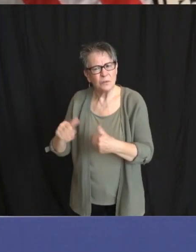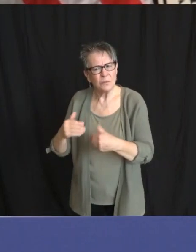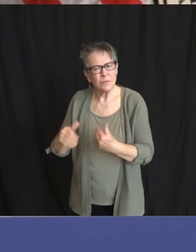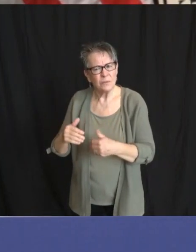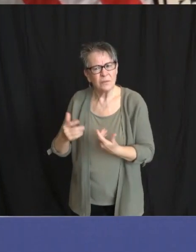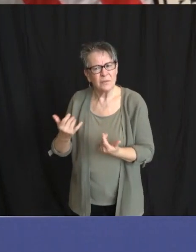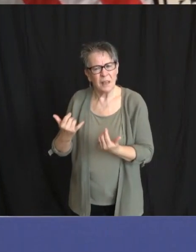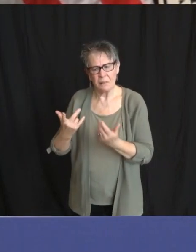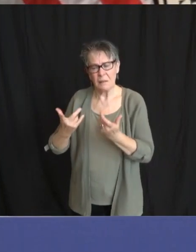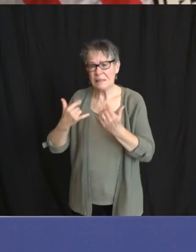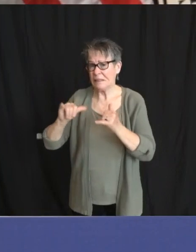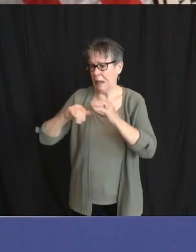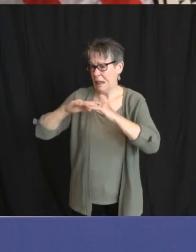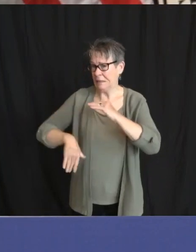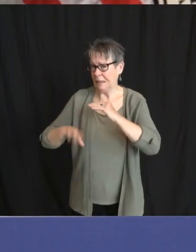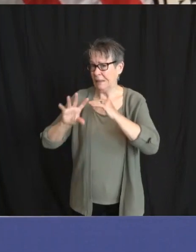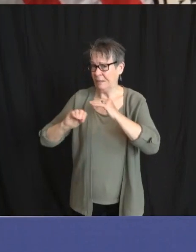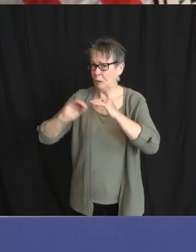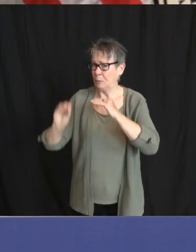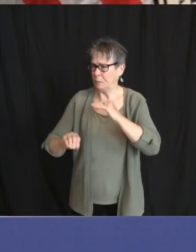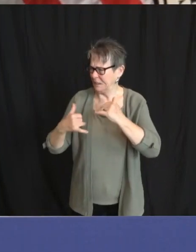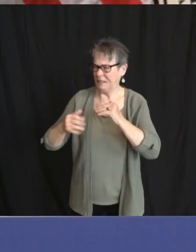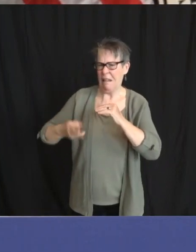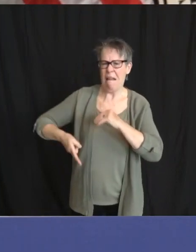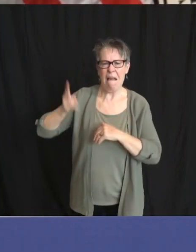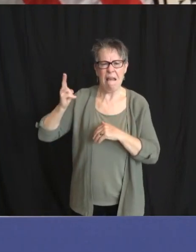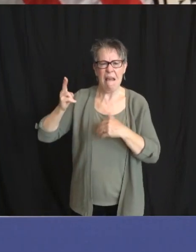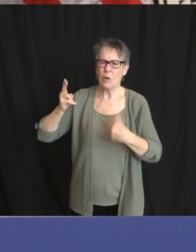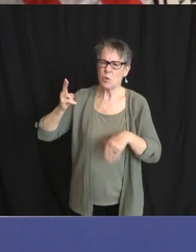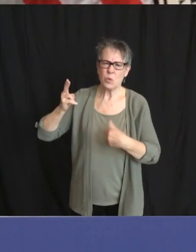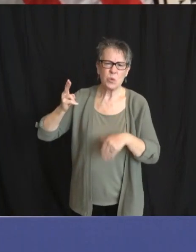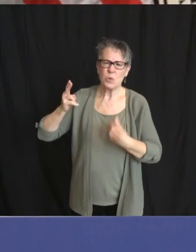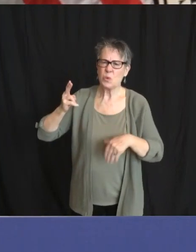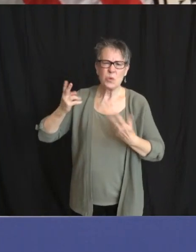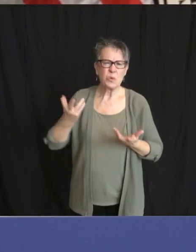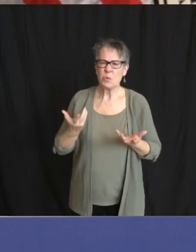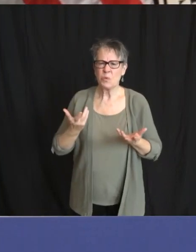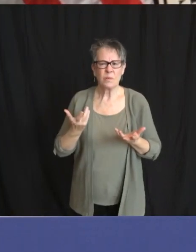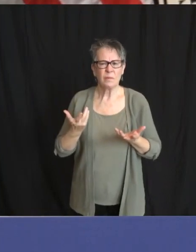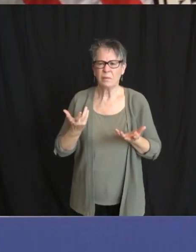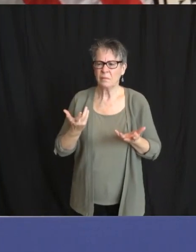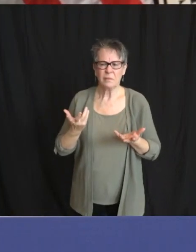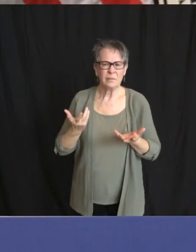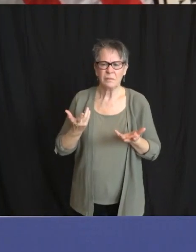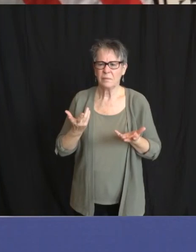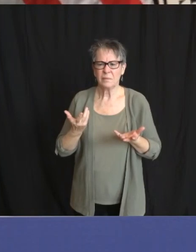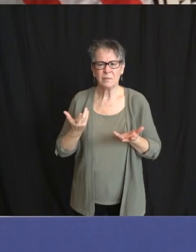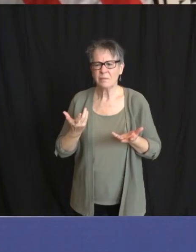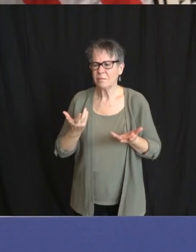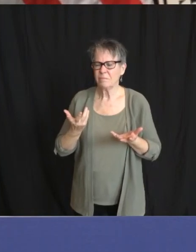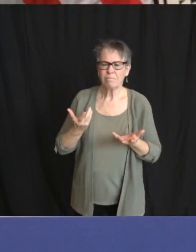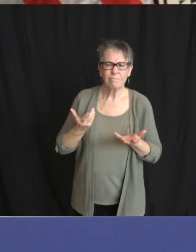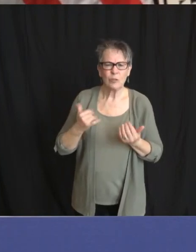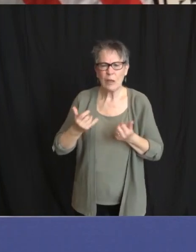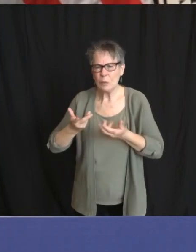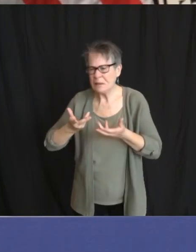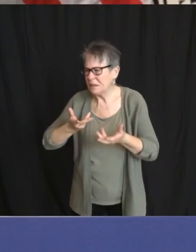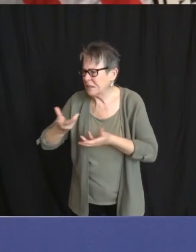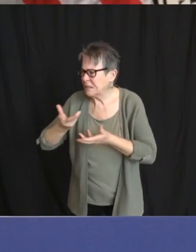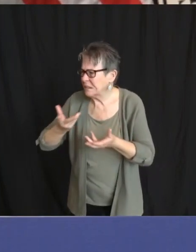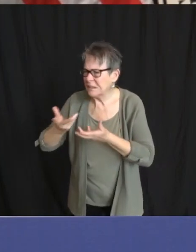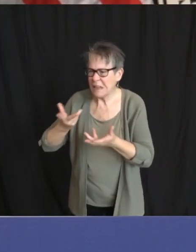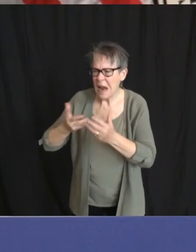whole of New Jersey, and that's something that the Lieutenant Governor, Judy, and I spoke to, that concerns us, that we're focused on not just in the near